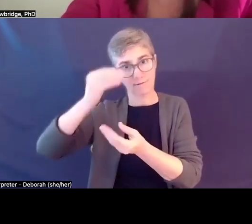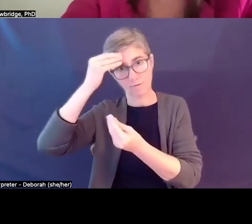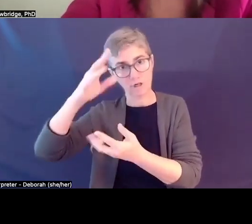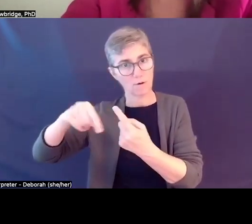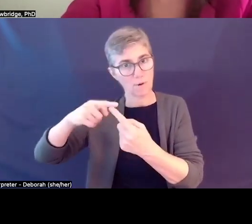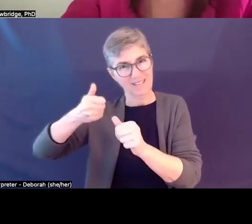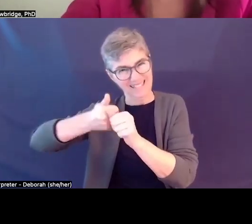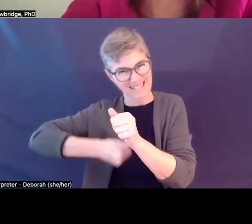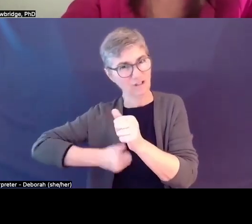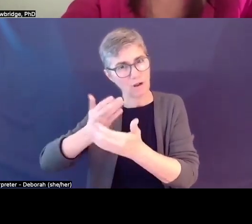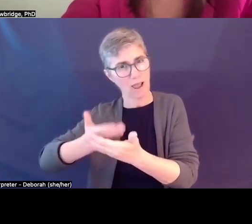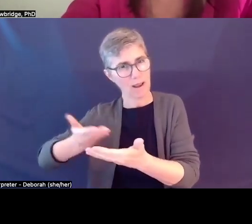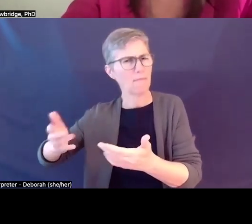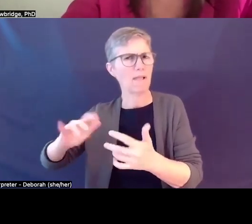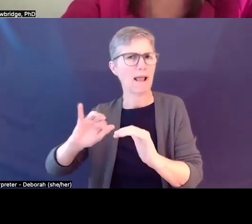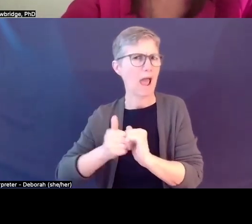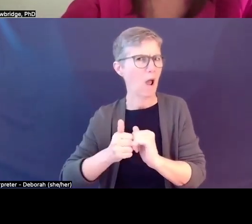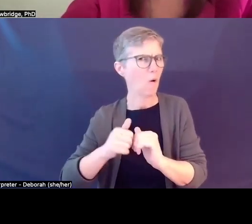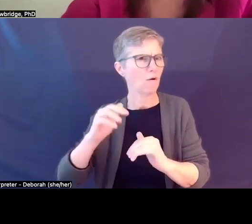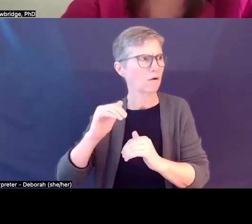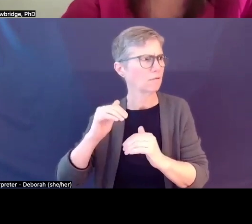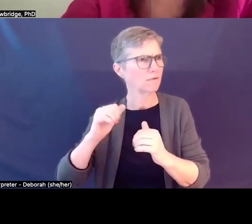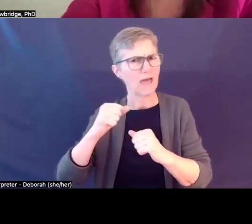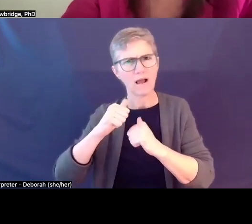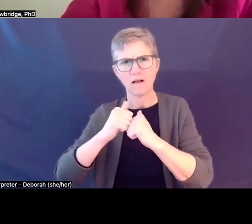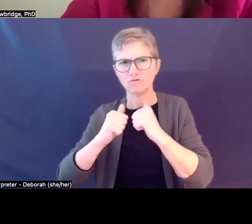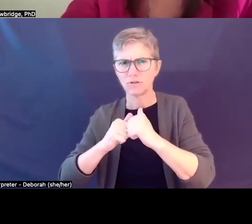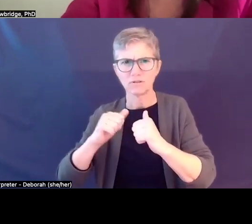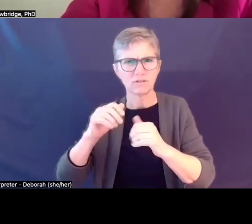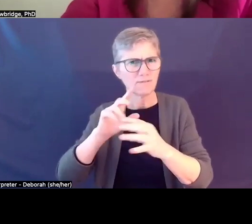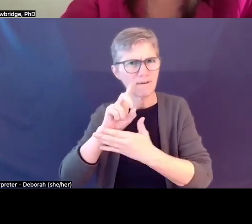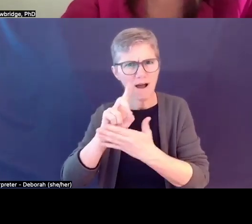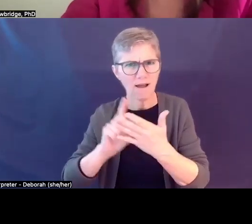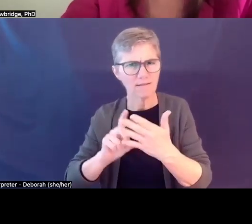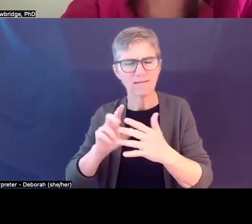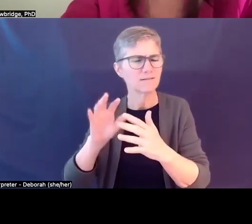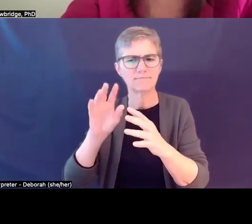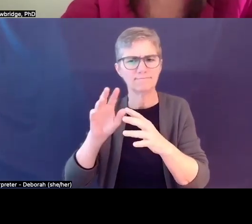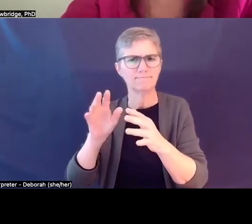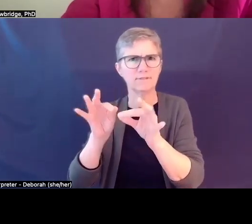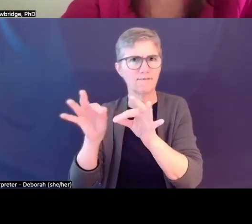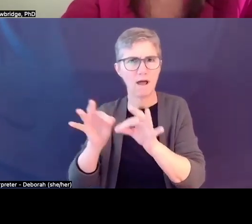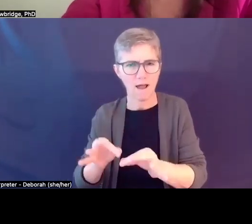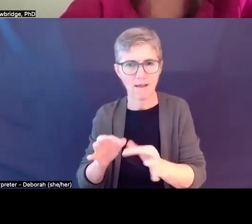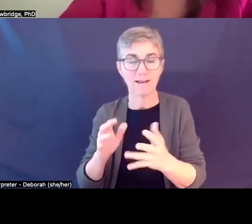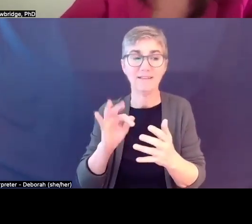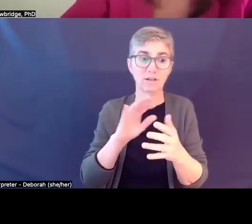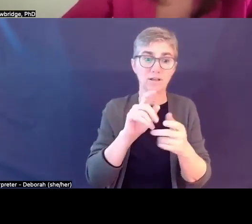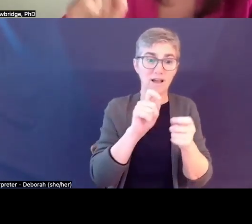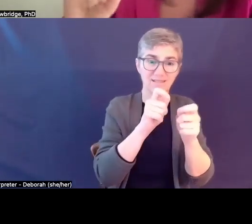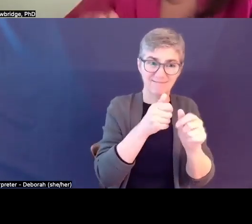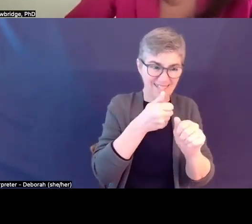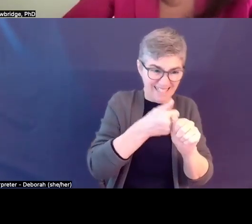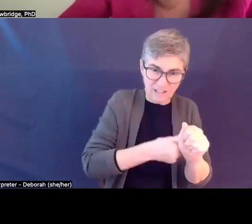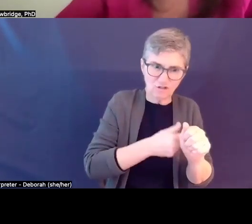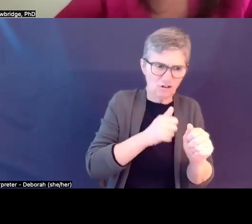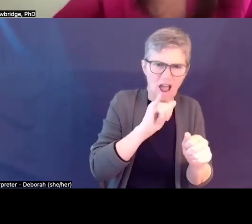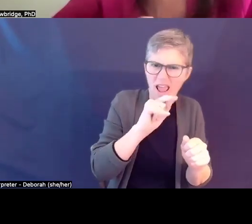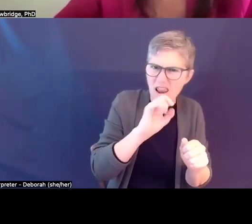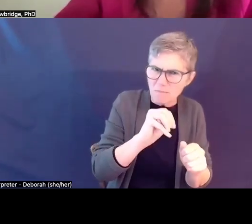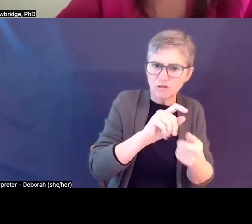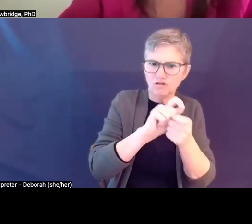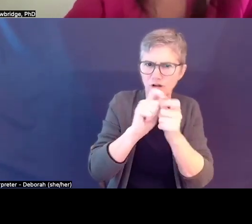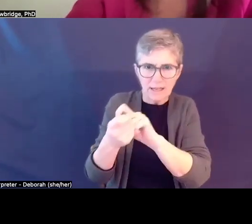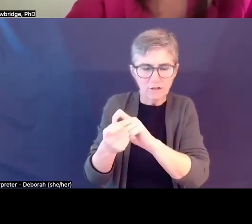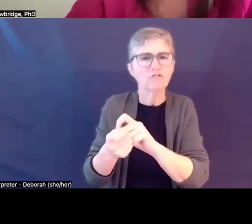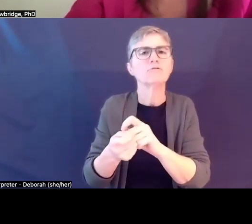items, things like how constructs are defined, the look back window on items, which actually changes item to item. This was designed specifically to